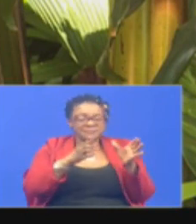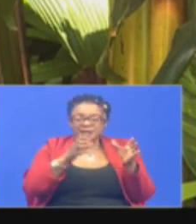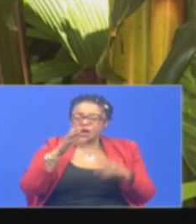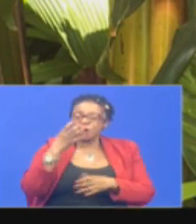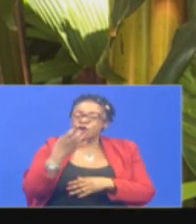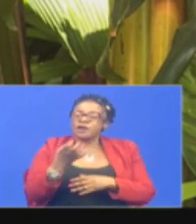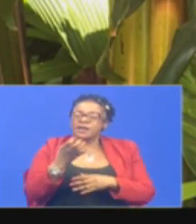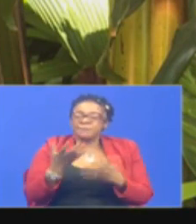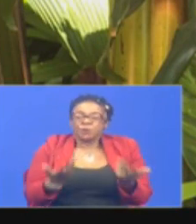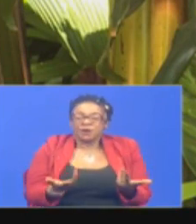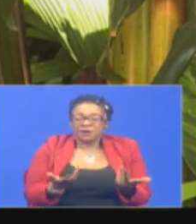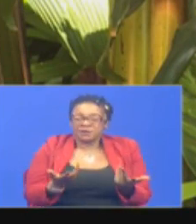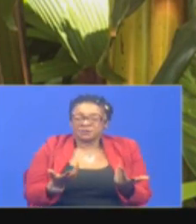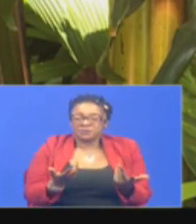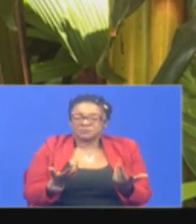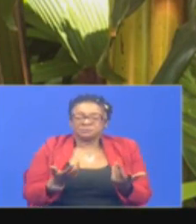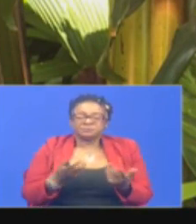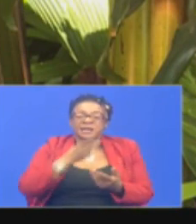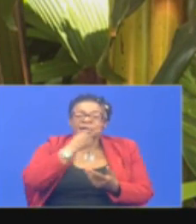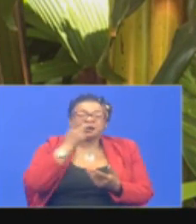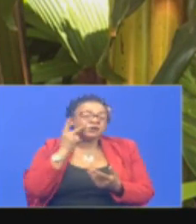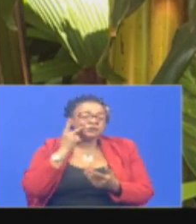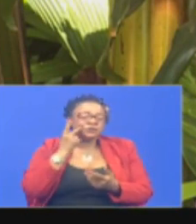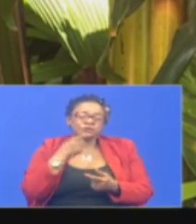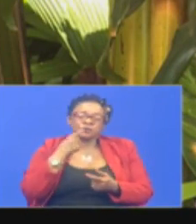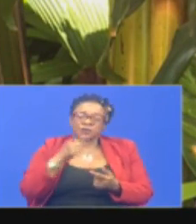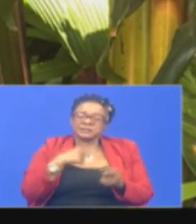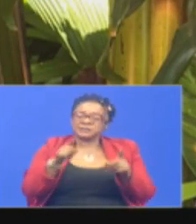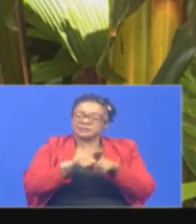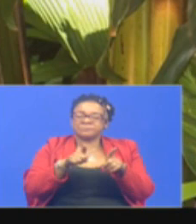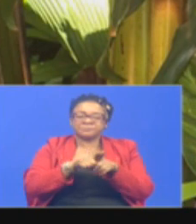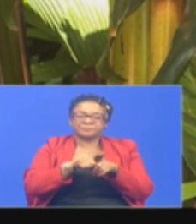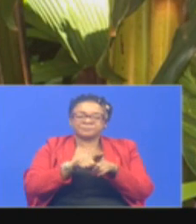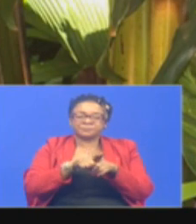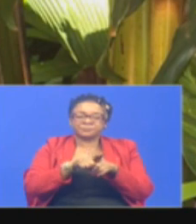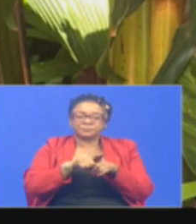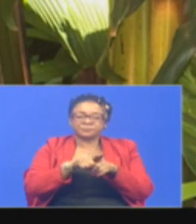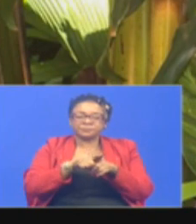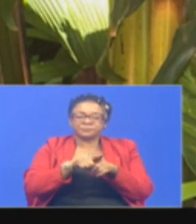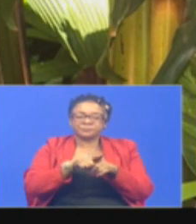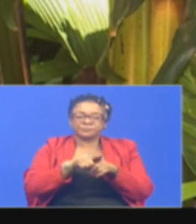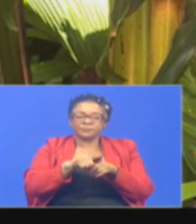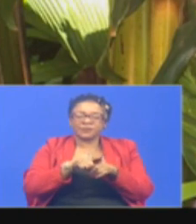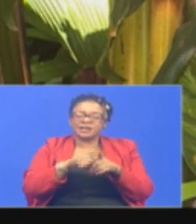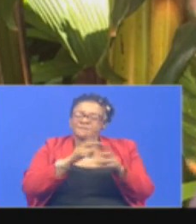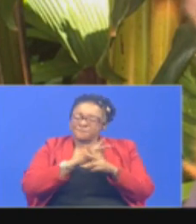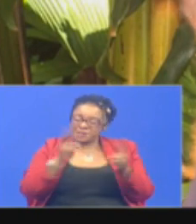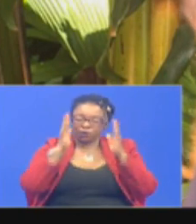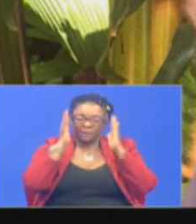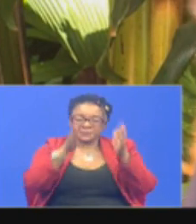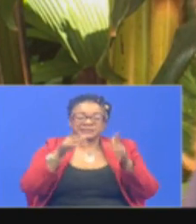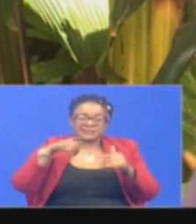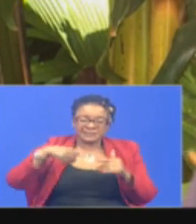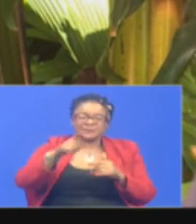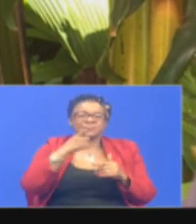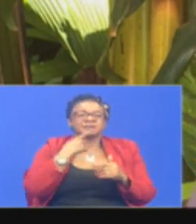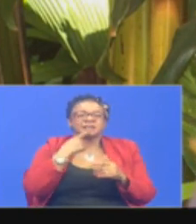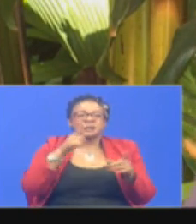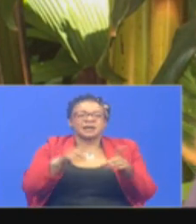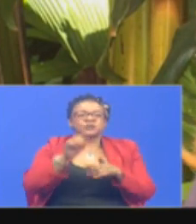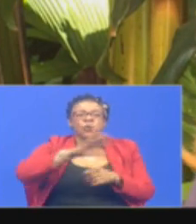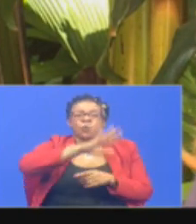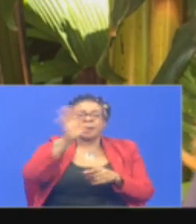party. Kalonzo has told us that he's very committed. In fact, he says as Wiper, we